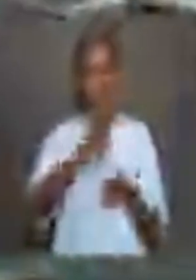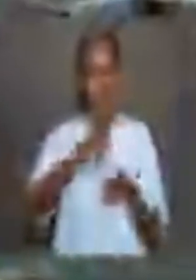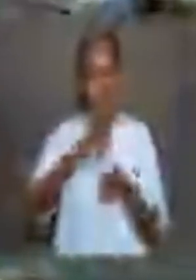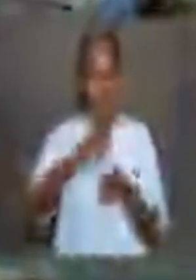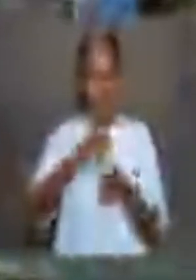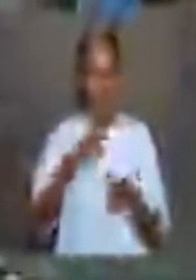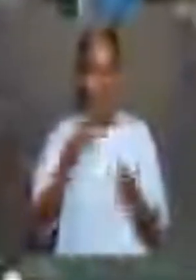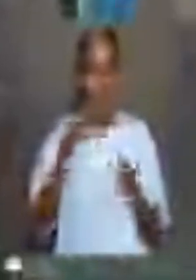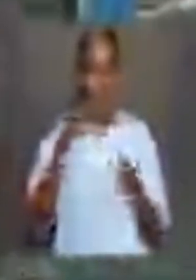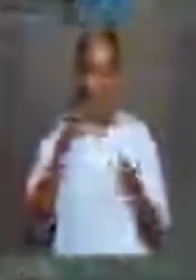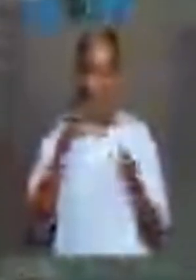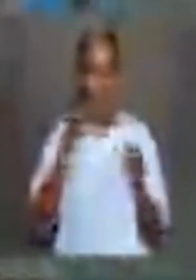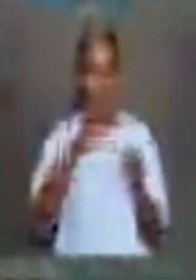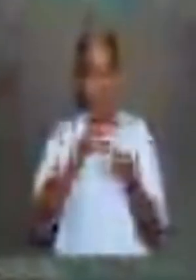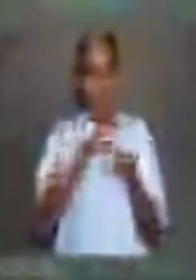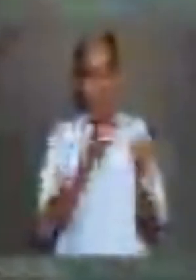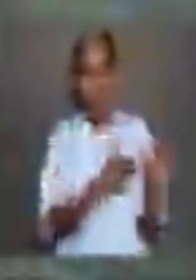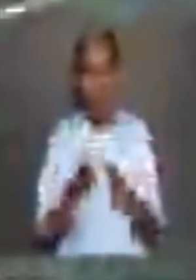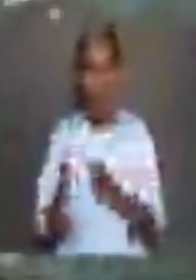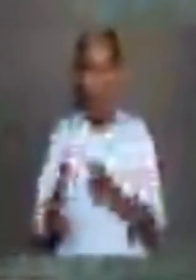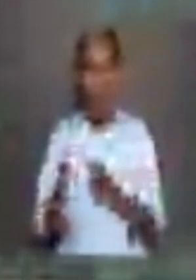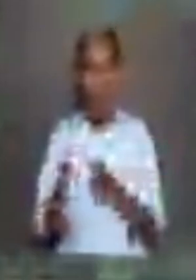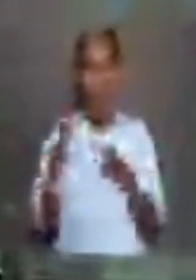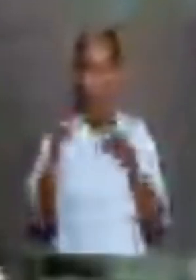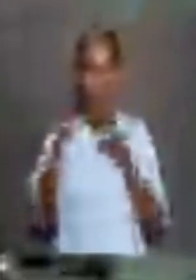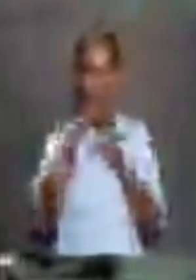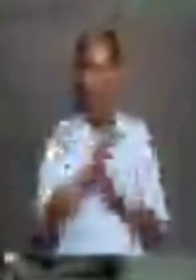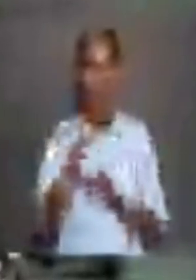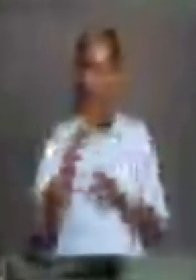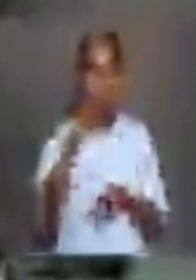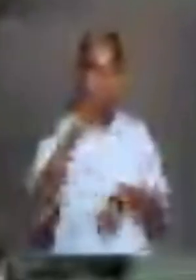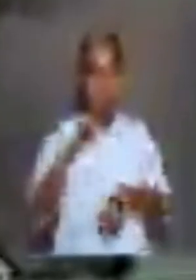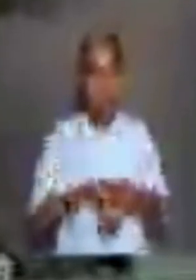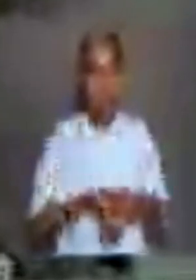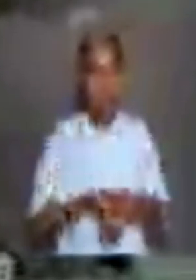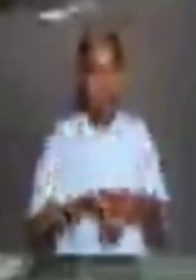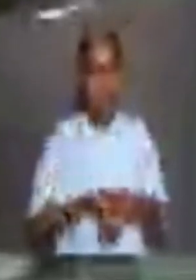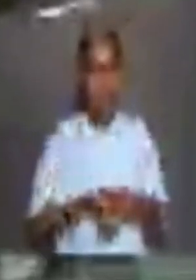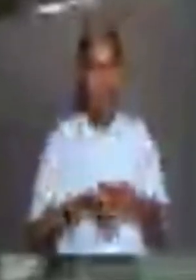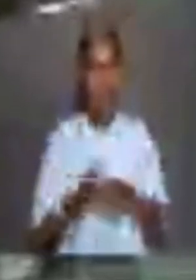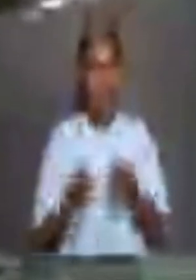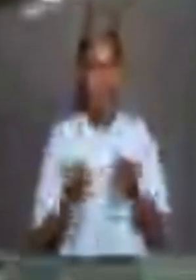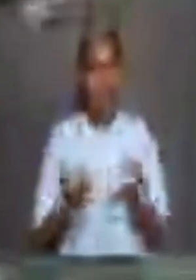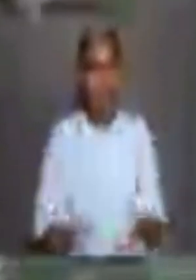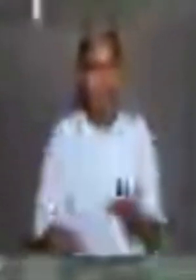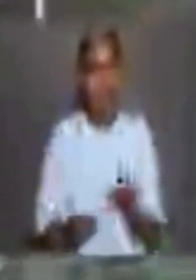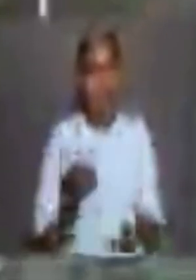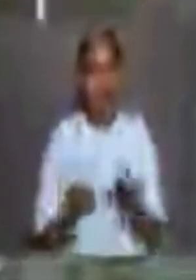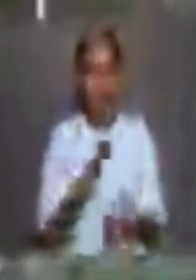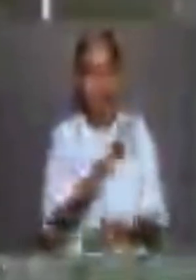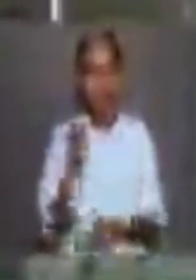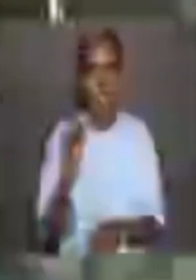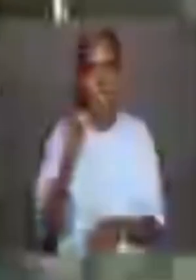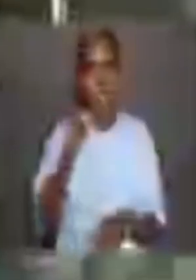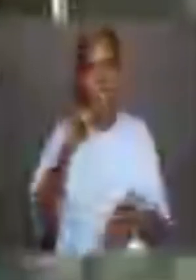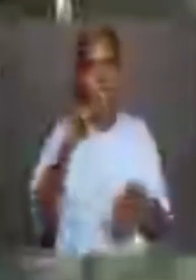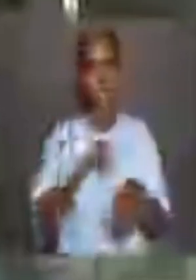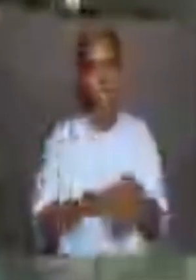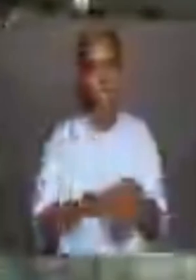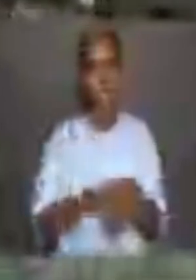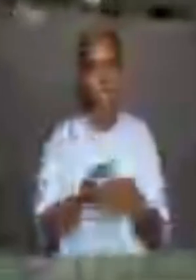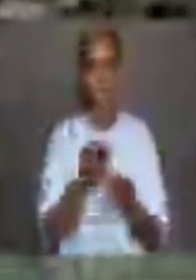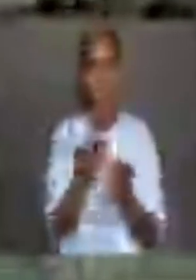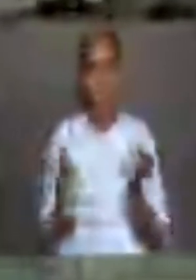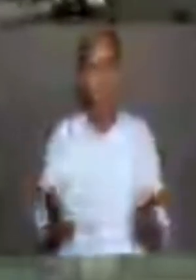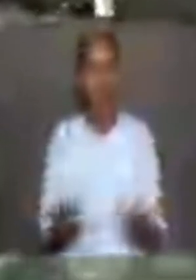To prepare the tea, it must spend 1 hour in an oven and 3 hours in